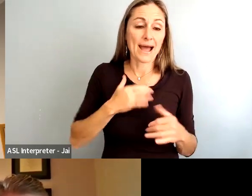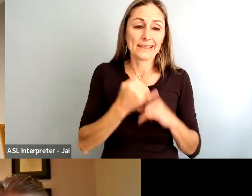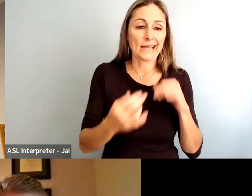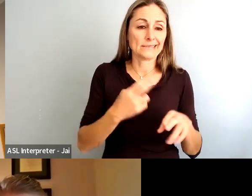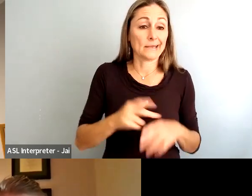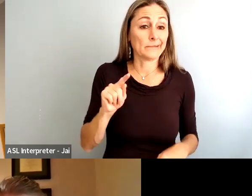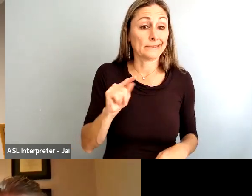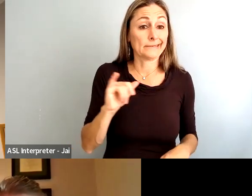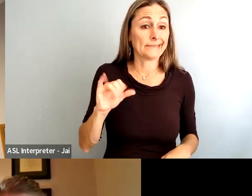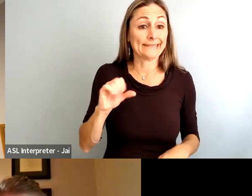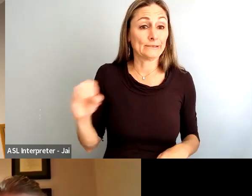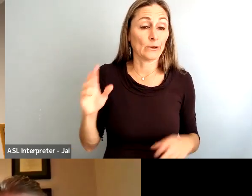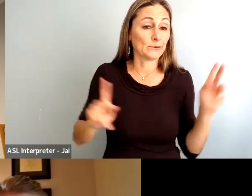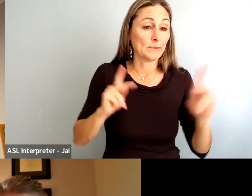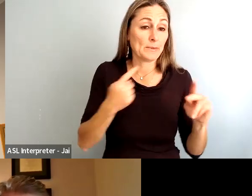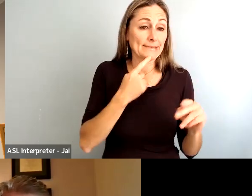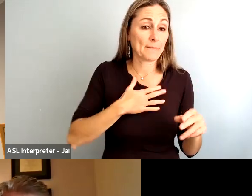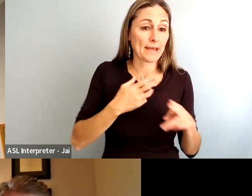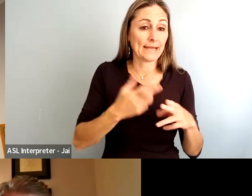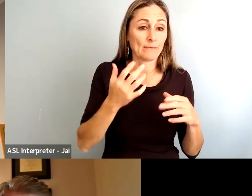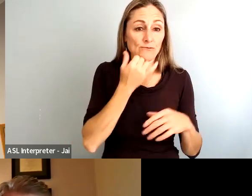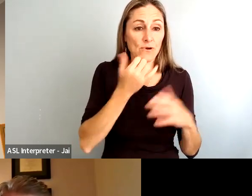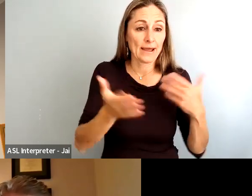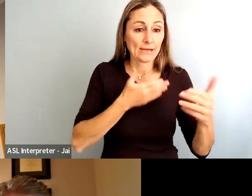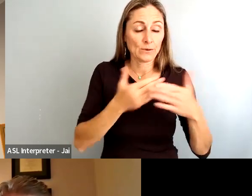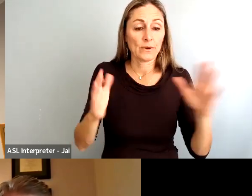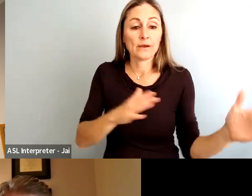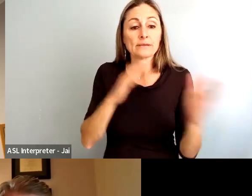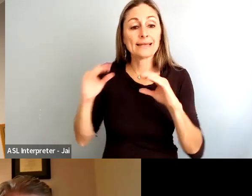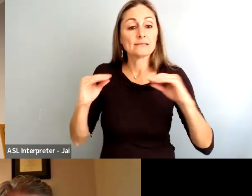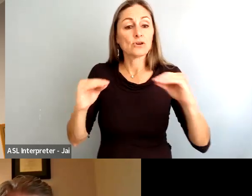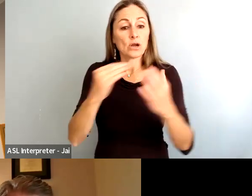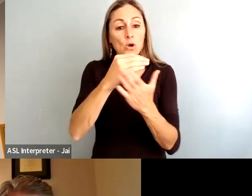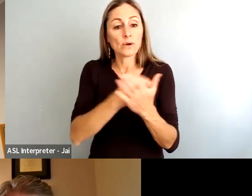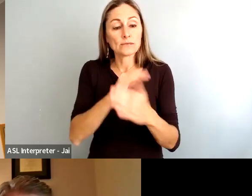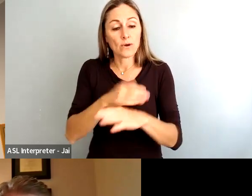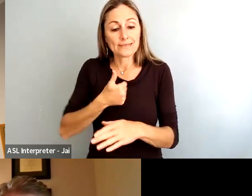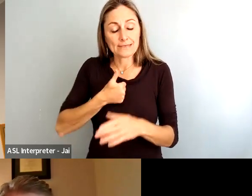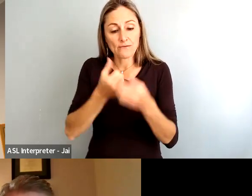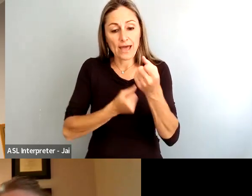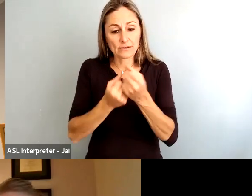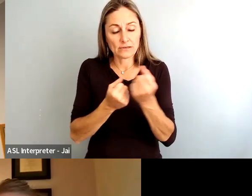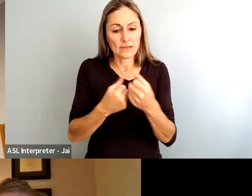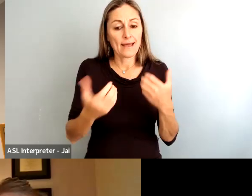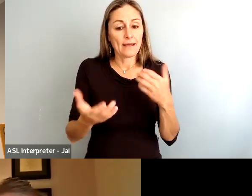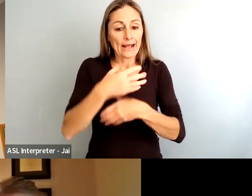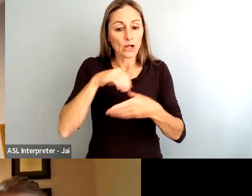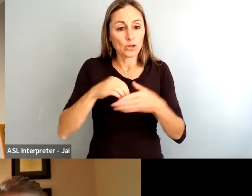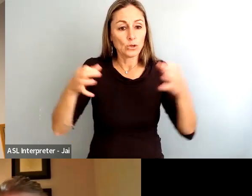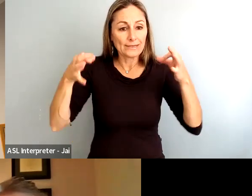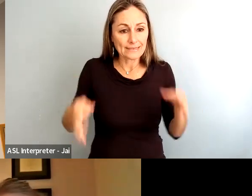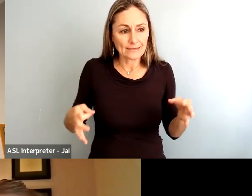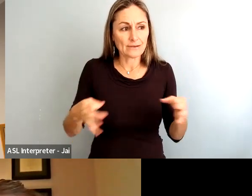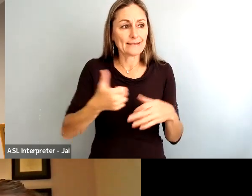definitely understand. Does the instruction course on self-advocacy include decision-making and understanding what self-determination